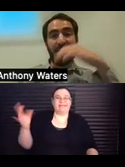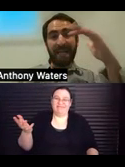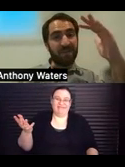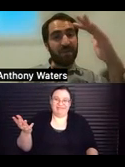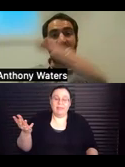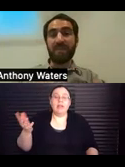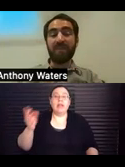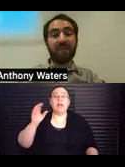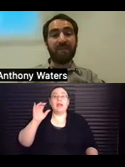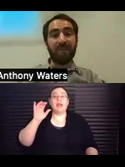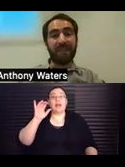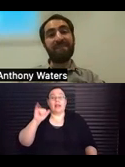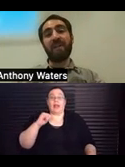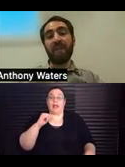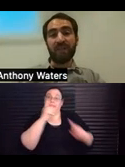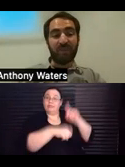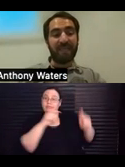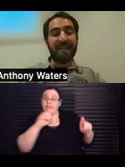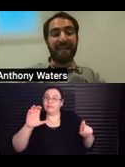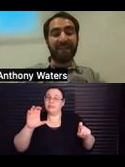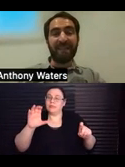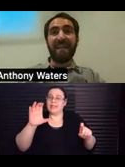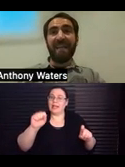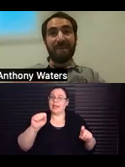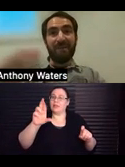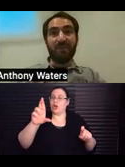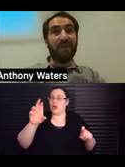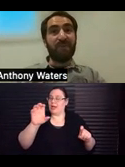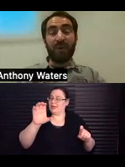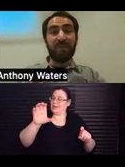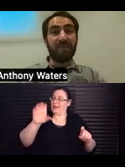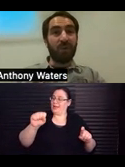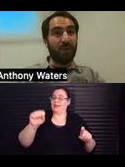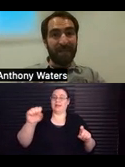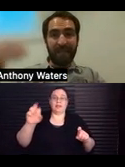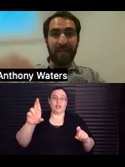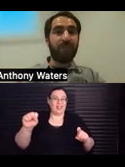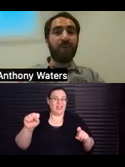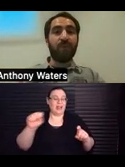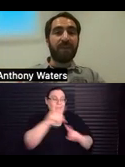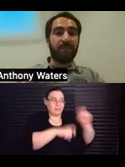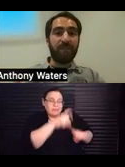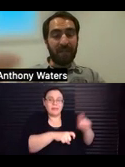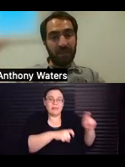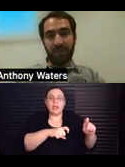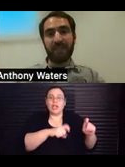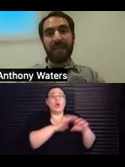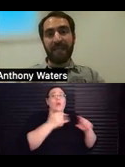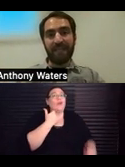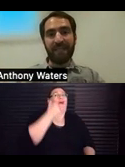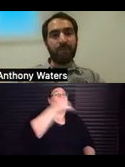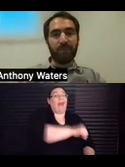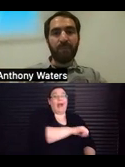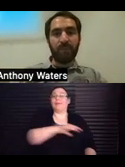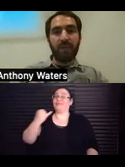you've asked the questions of the Columbia and they've acknowledged suicidality, and maybe you're on the phone. You don't want to get off the phone with them and call